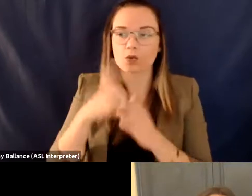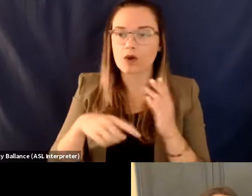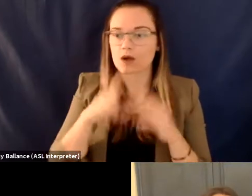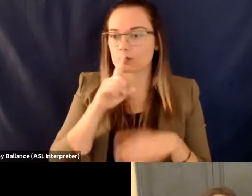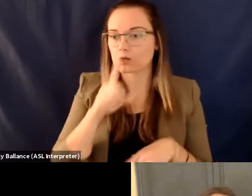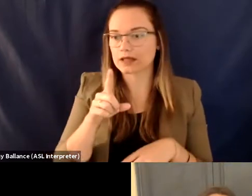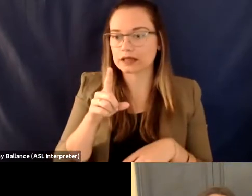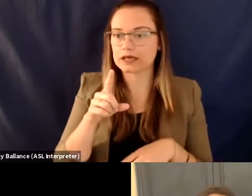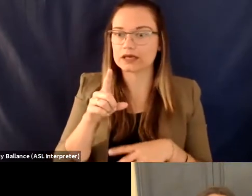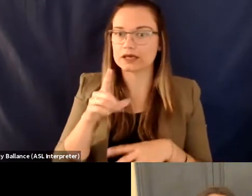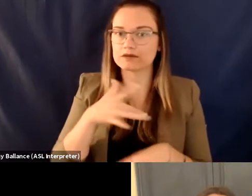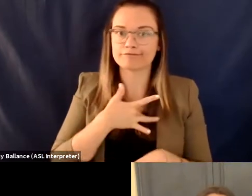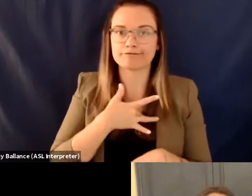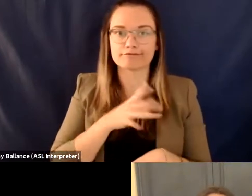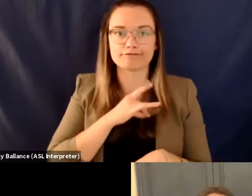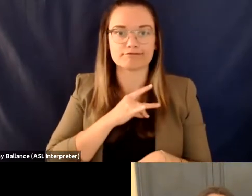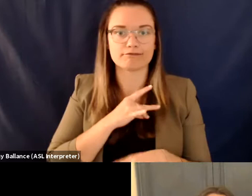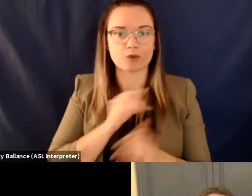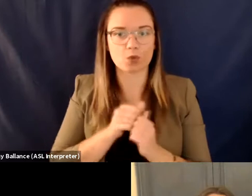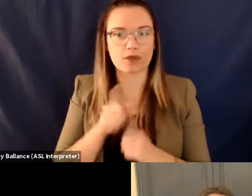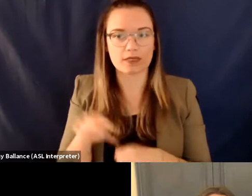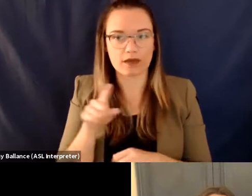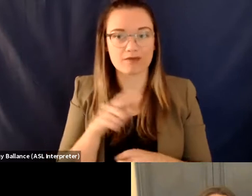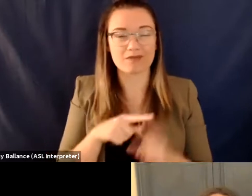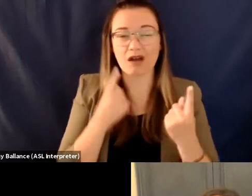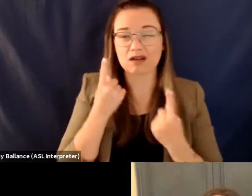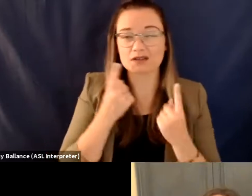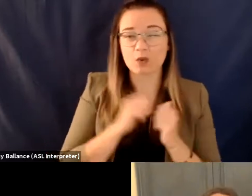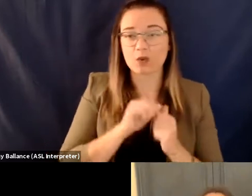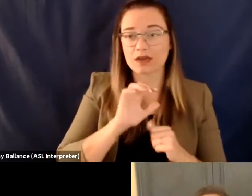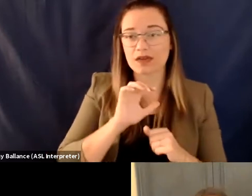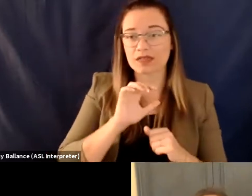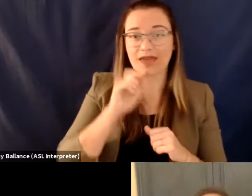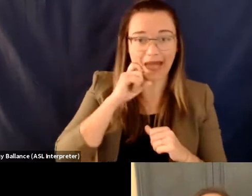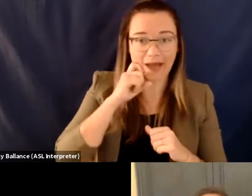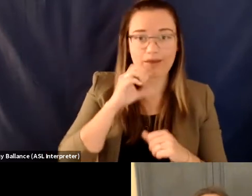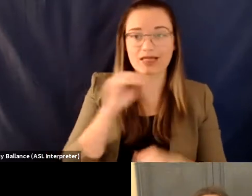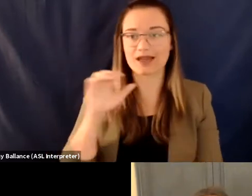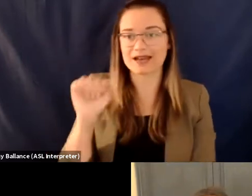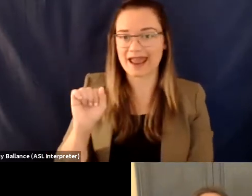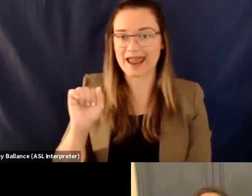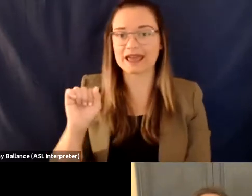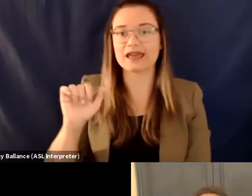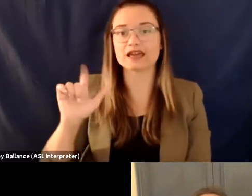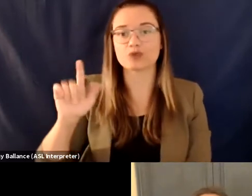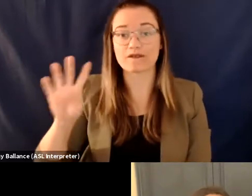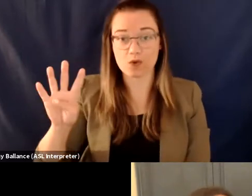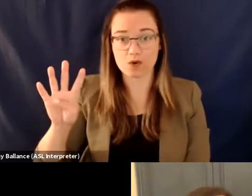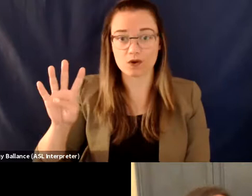about the film with them. I think that with Apple, what was so, and A24, I mean, A24 is an